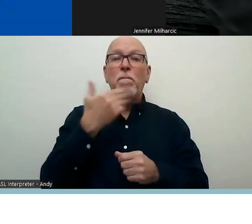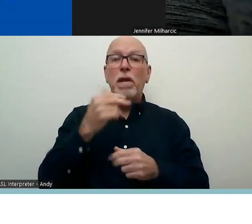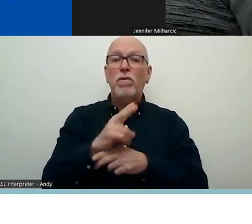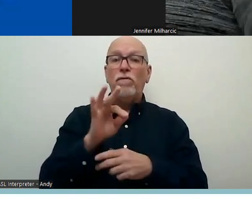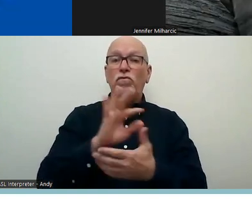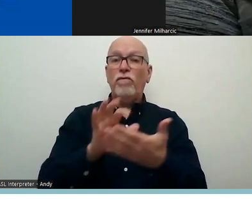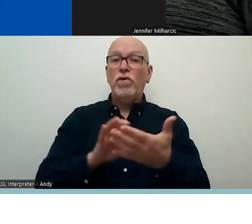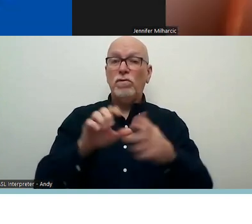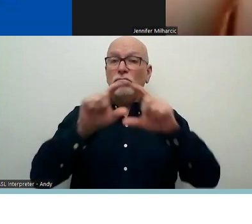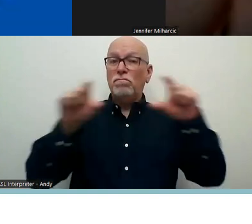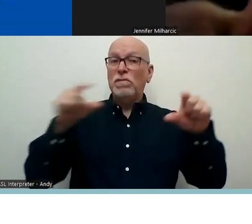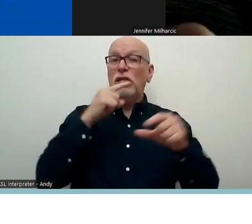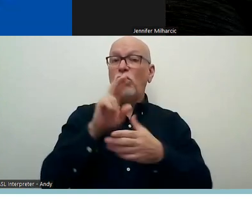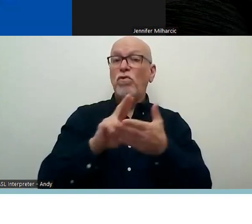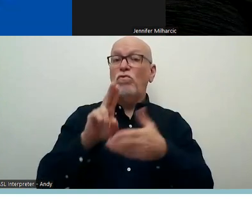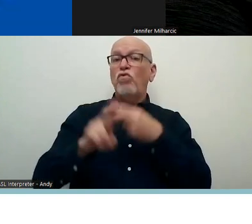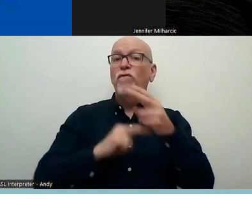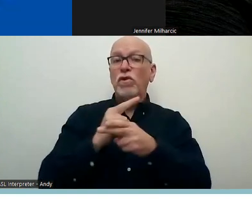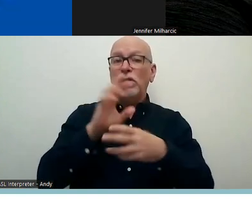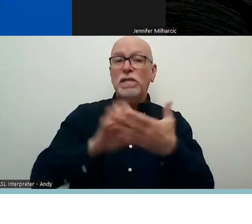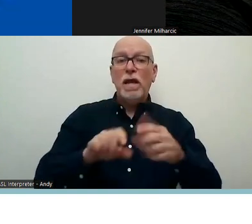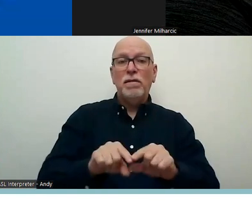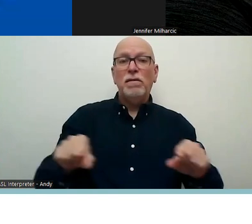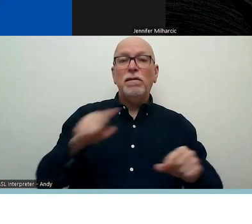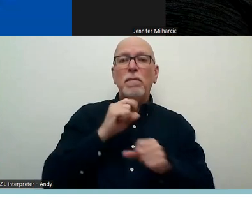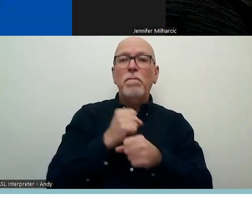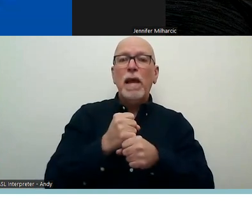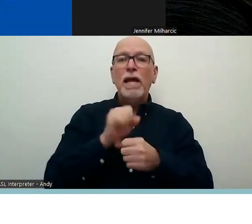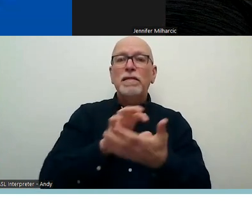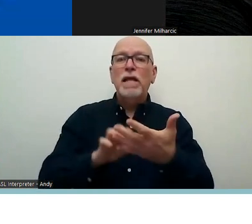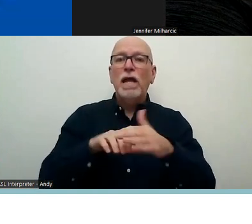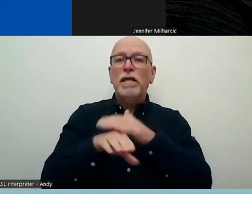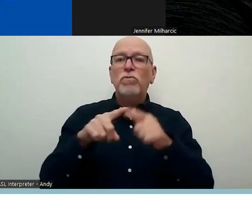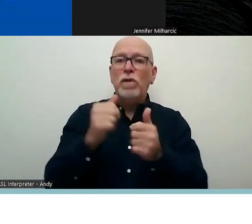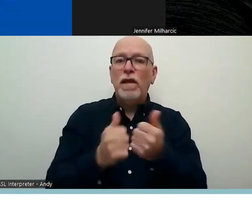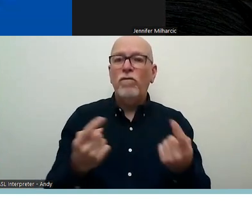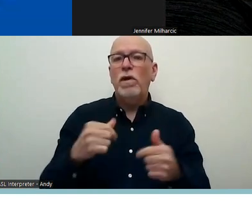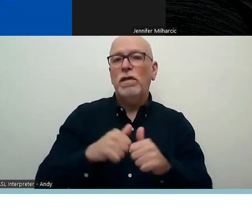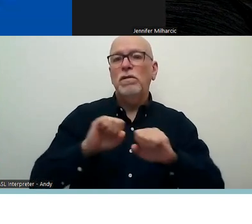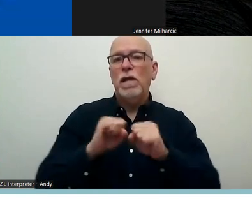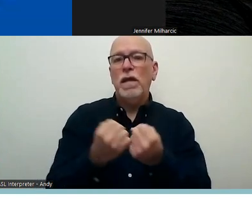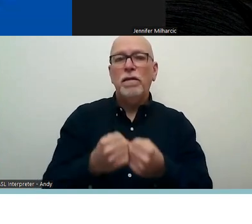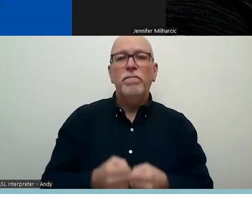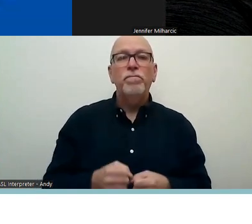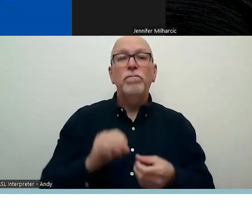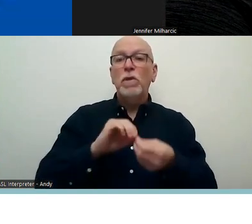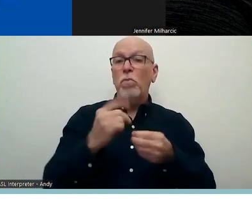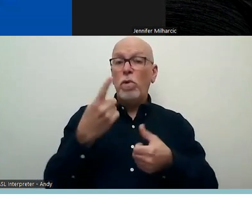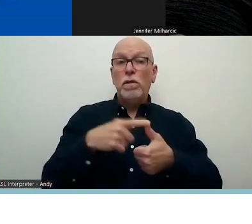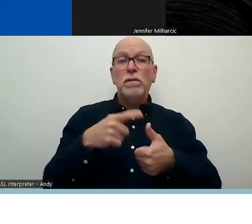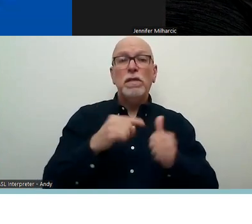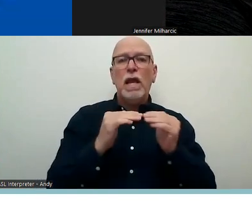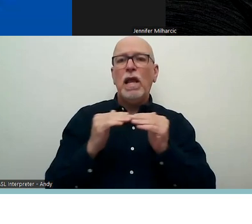under the people it says making design accessible to everyone in society principle one equitable